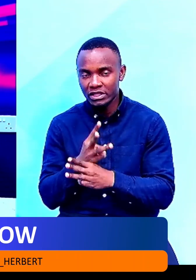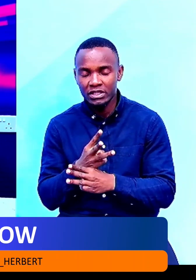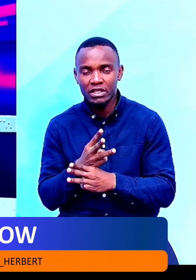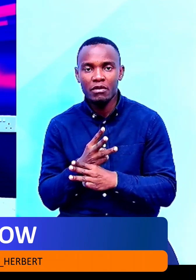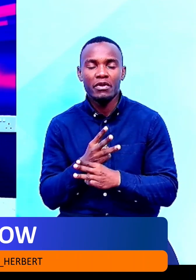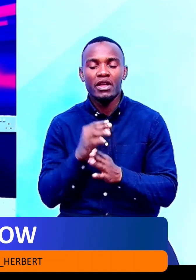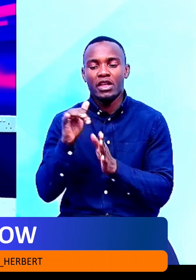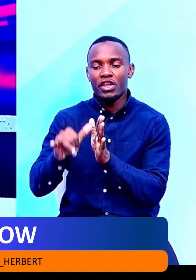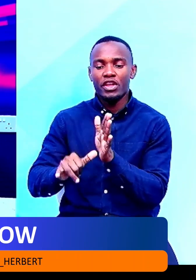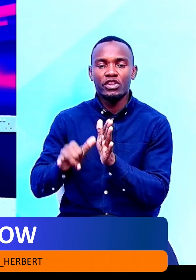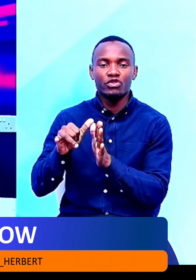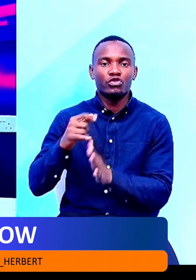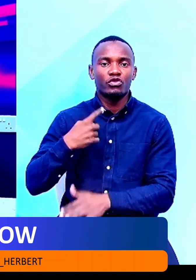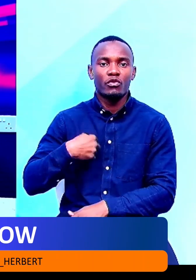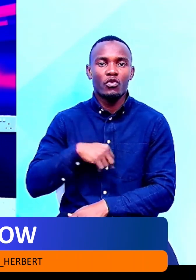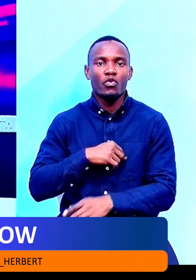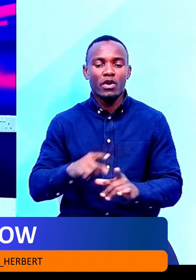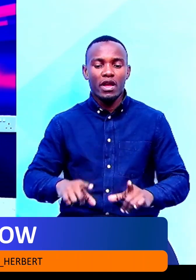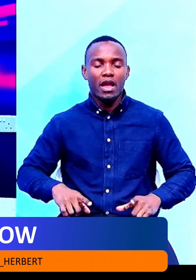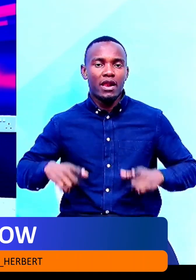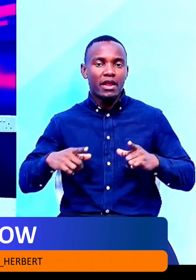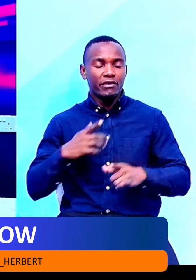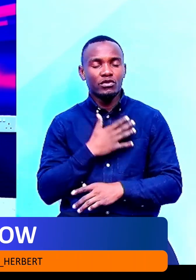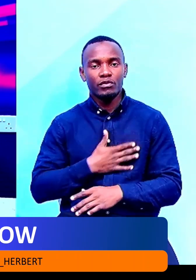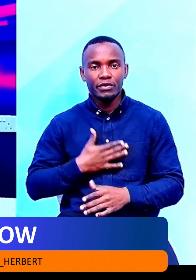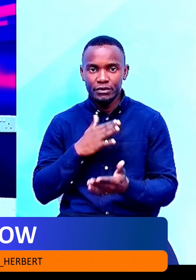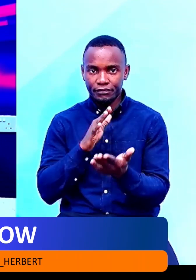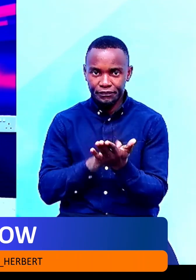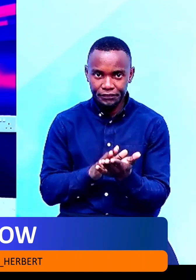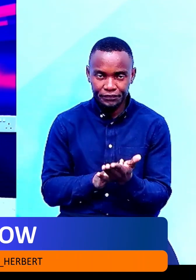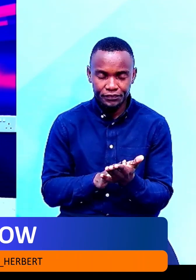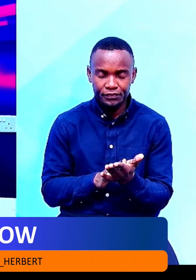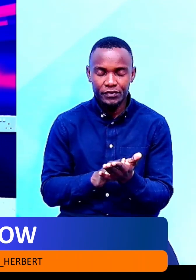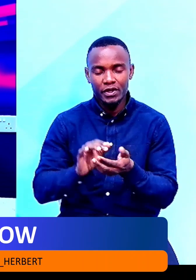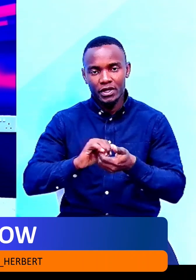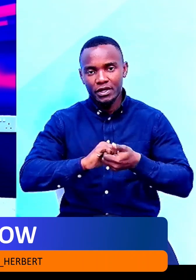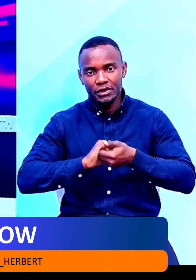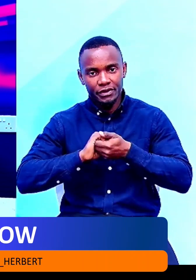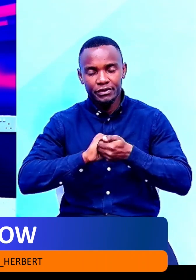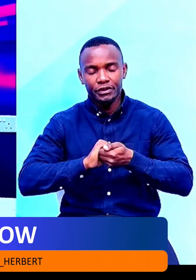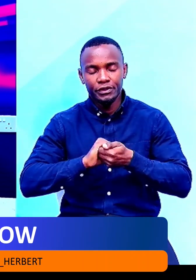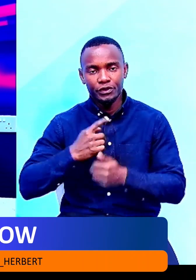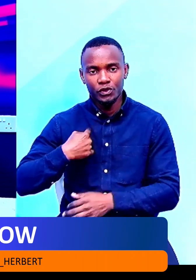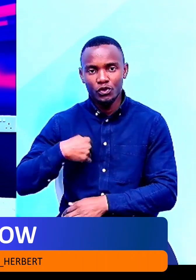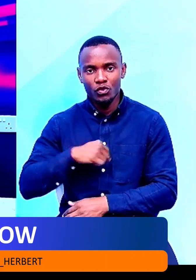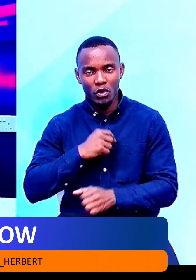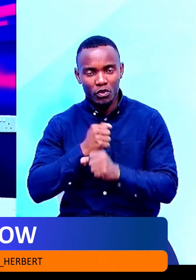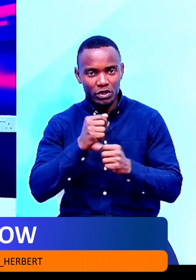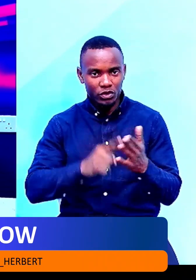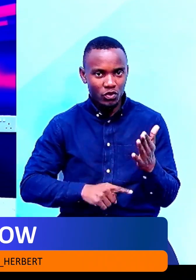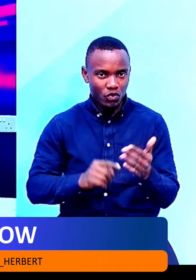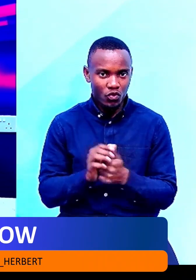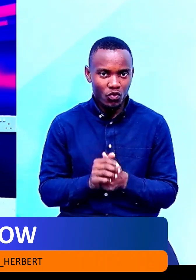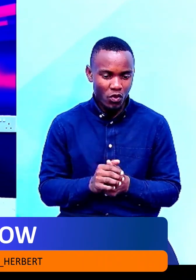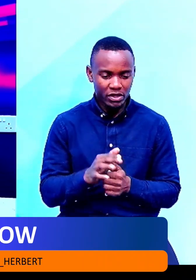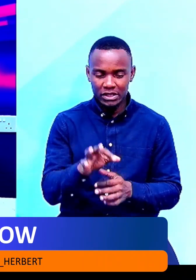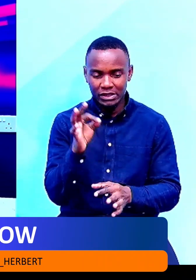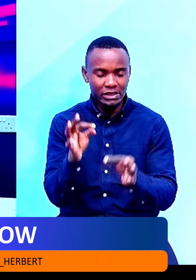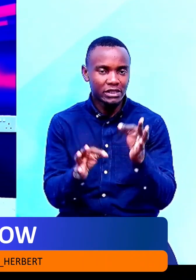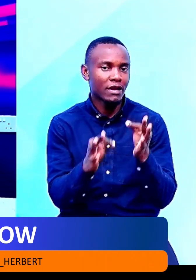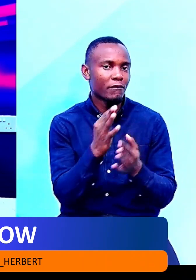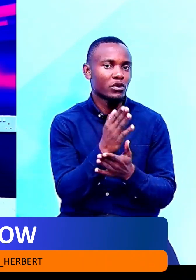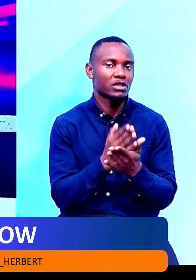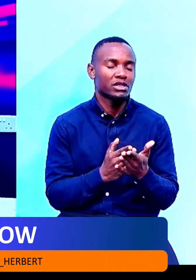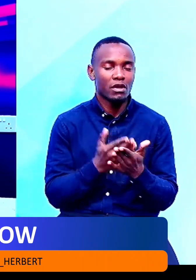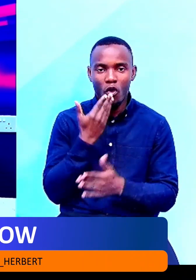streaming live. Kindly comment and engage with us, and we'll be glad to share and sample some of your feedback, and also put some of